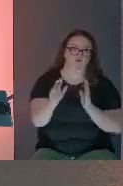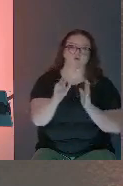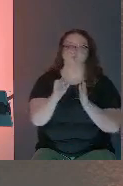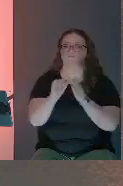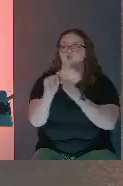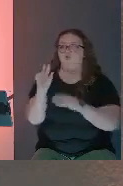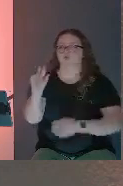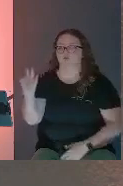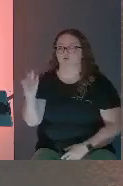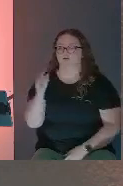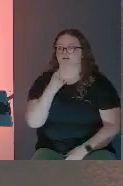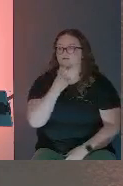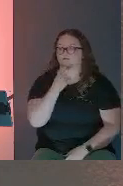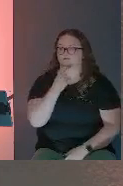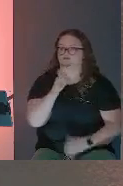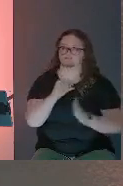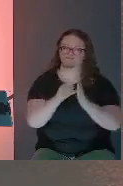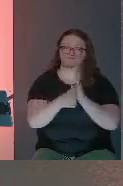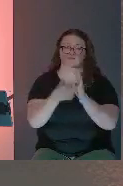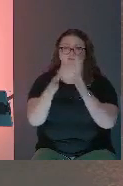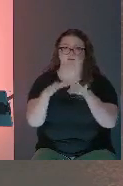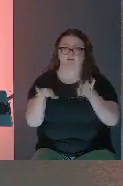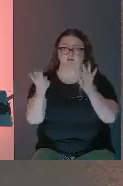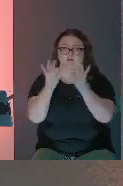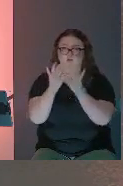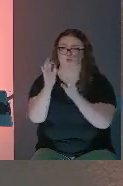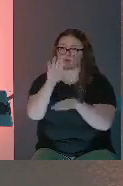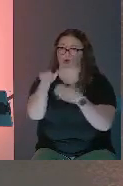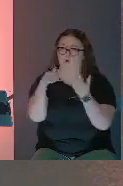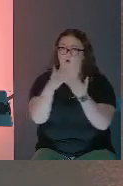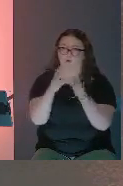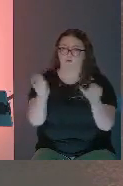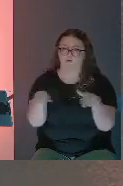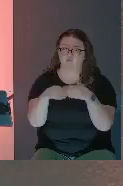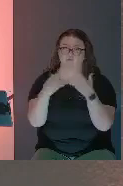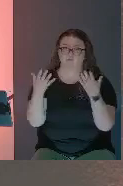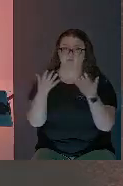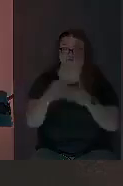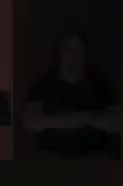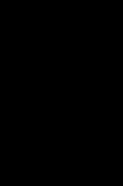the key to any and every marriage. And he says,